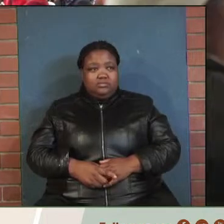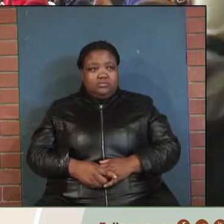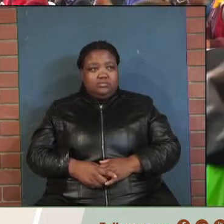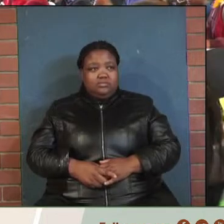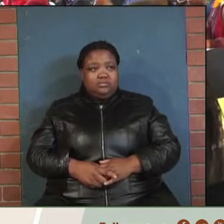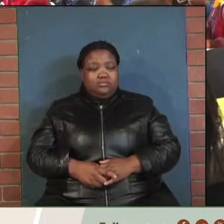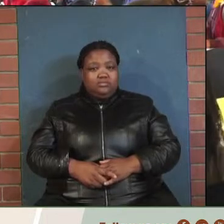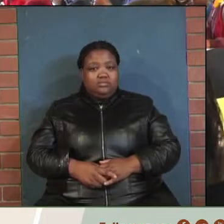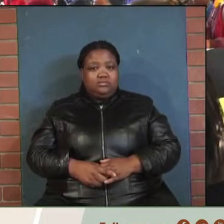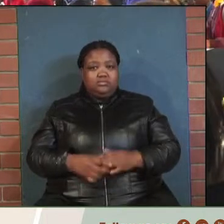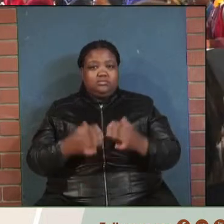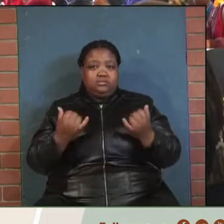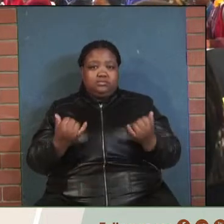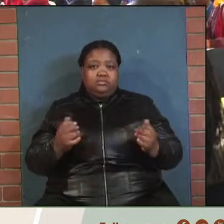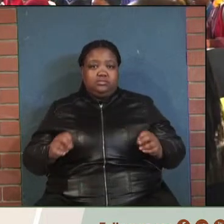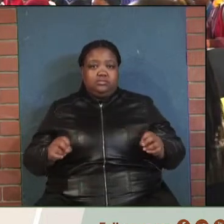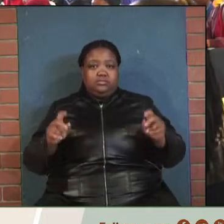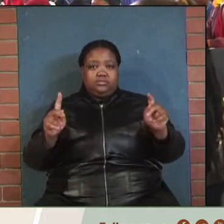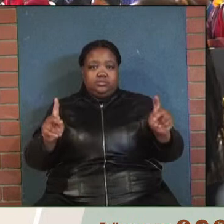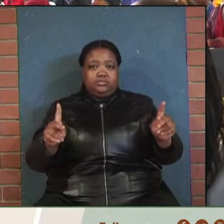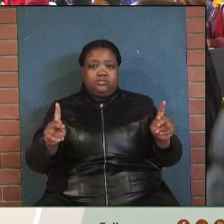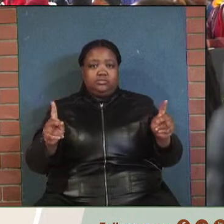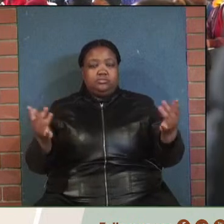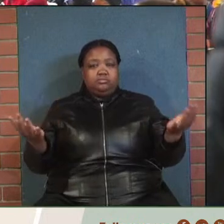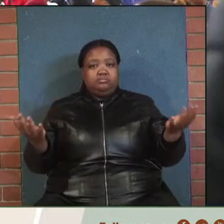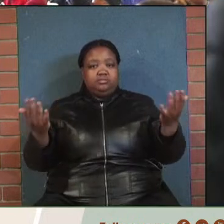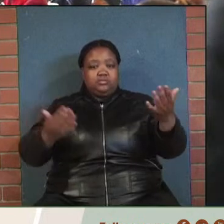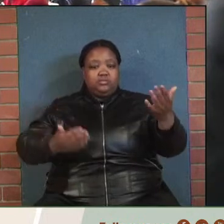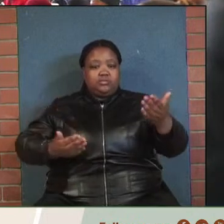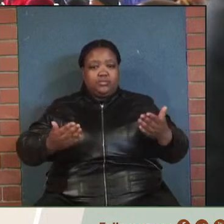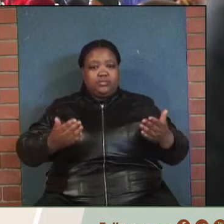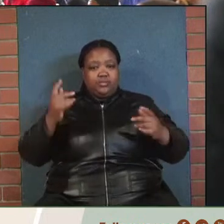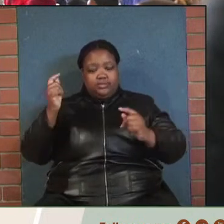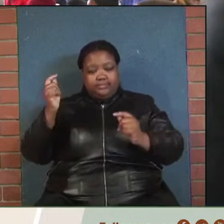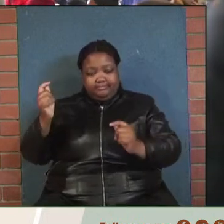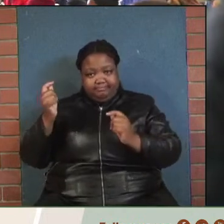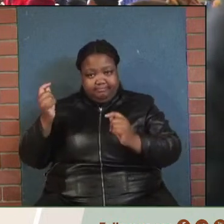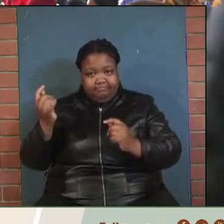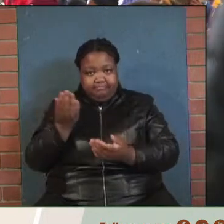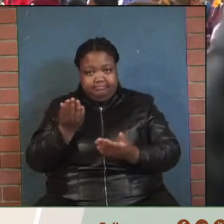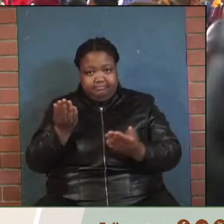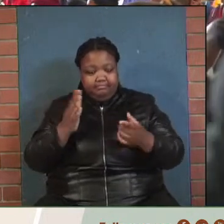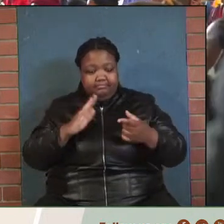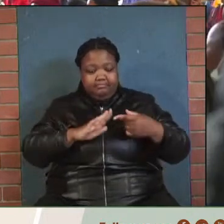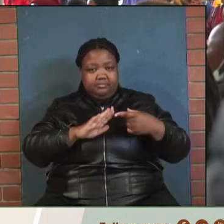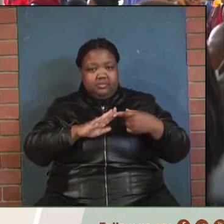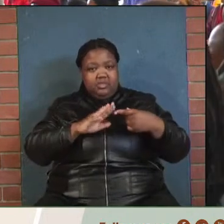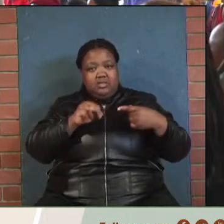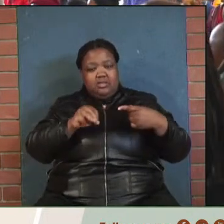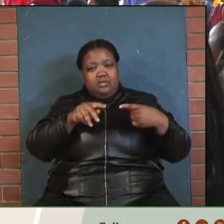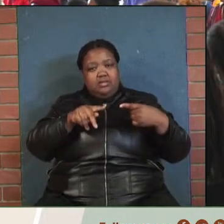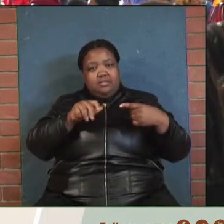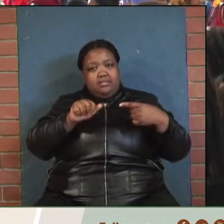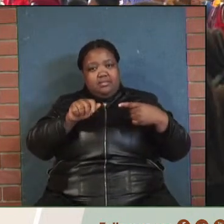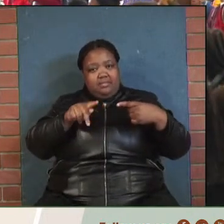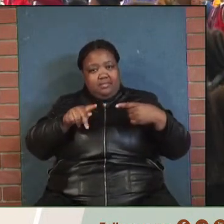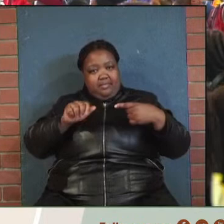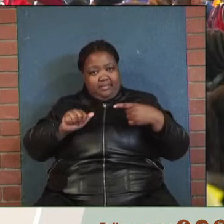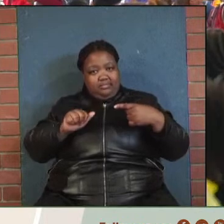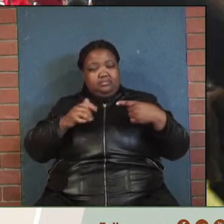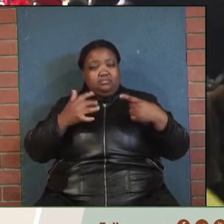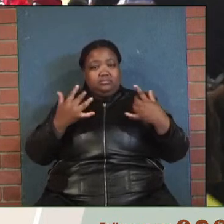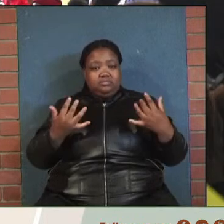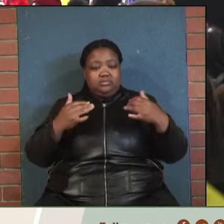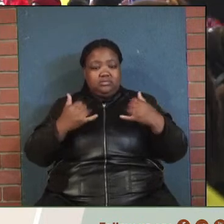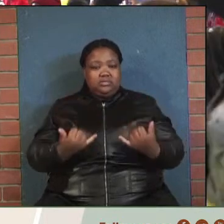I would like to take this opportunity to welcome the Honorable Mpapa Kanyane and ask him to declare